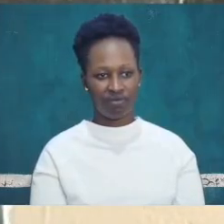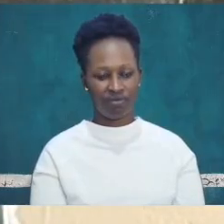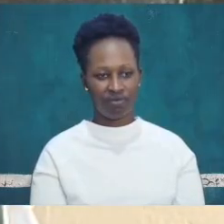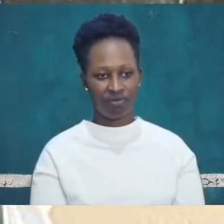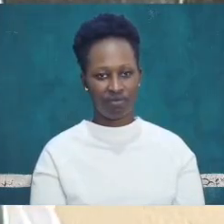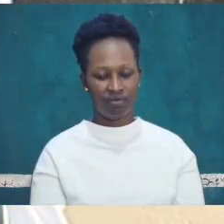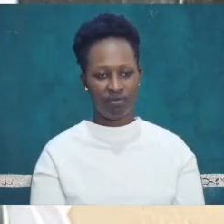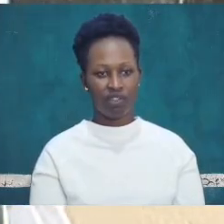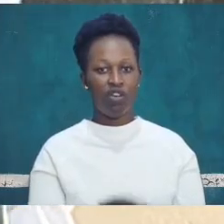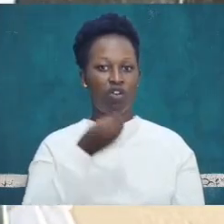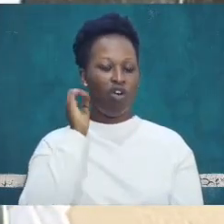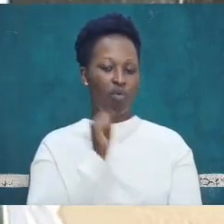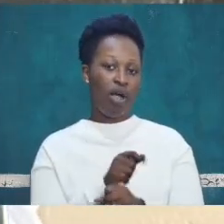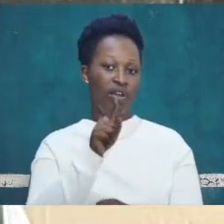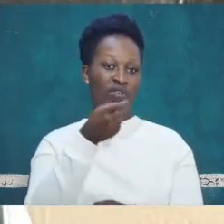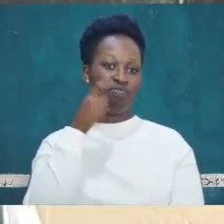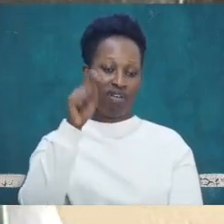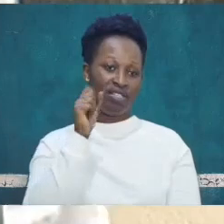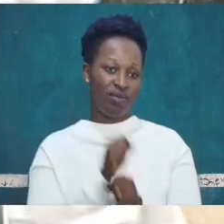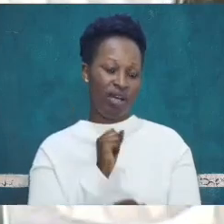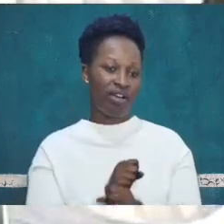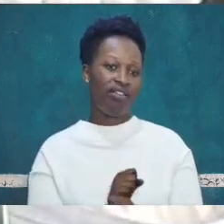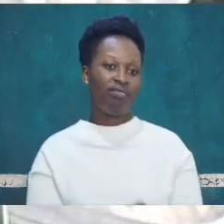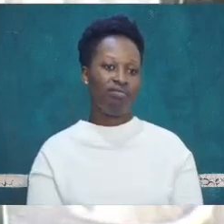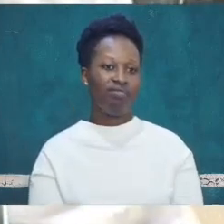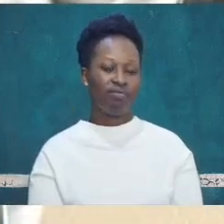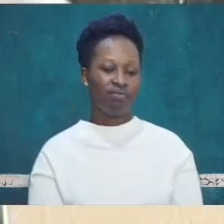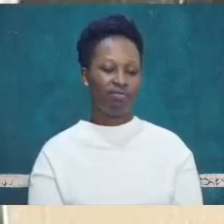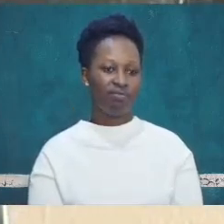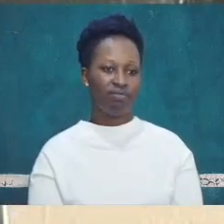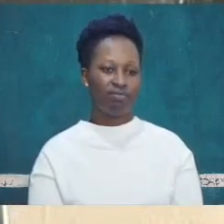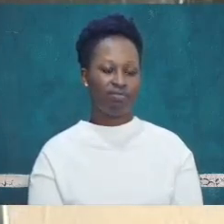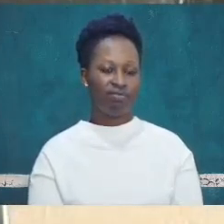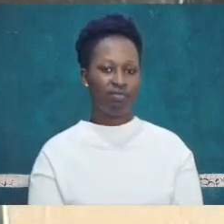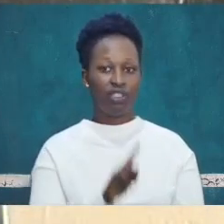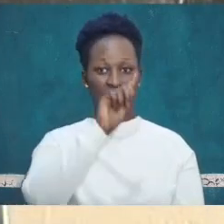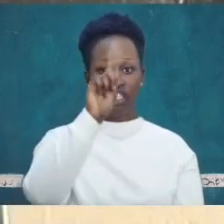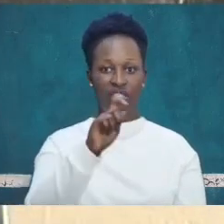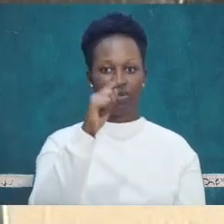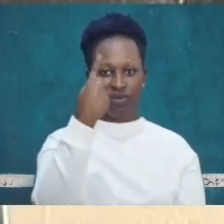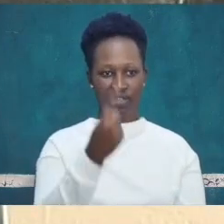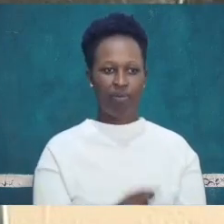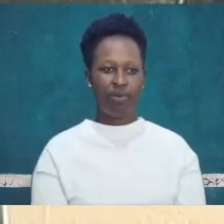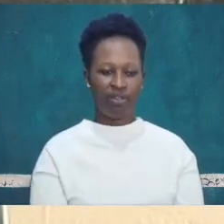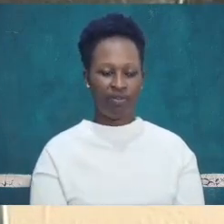homework that you must work out, please, out of this. So question one,